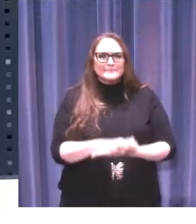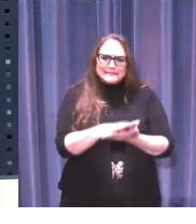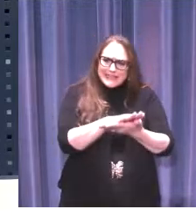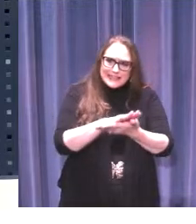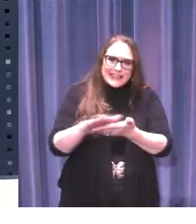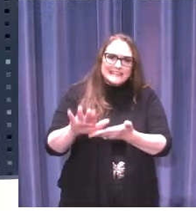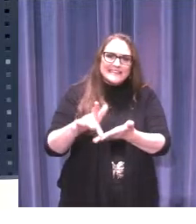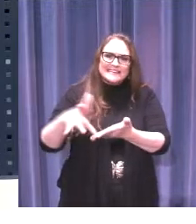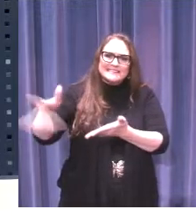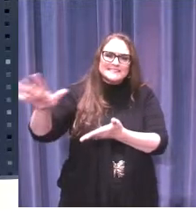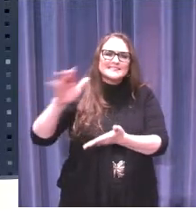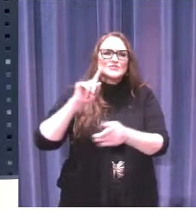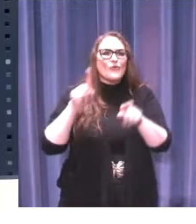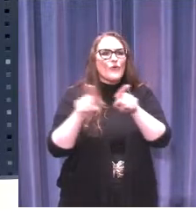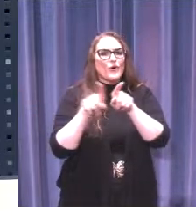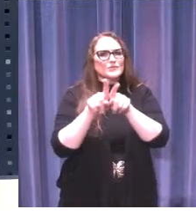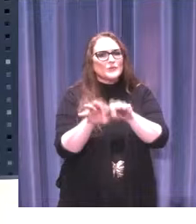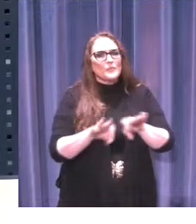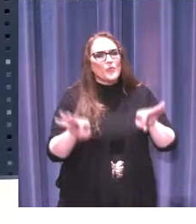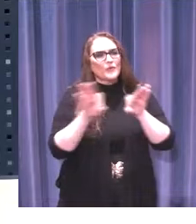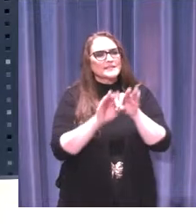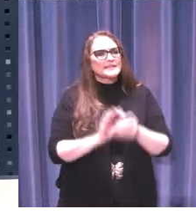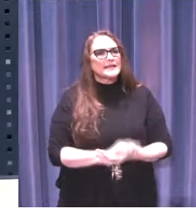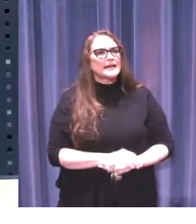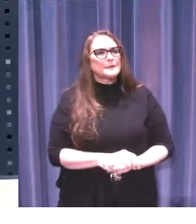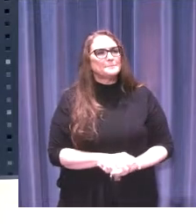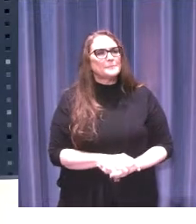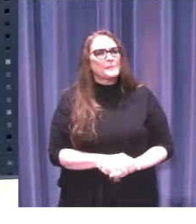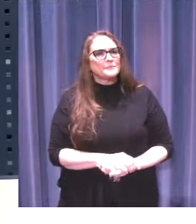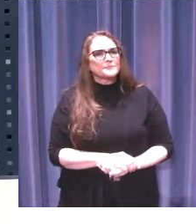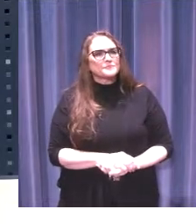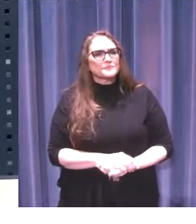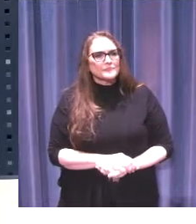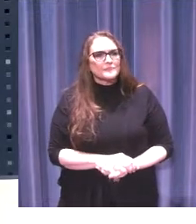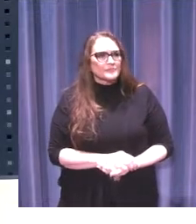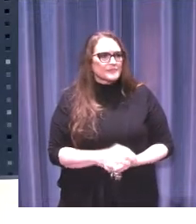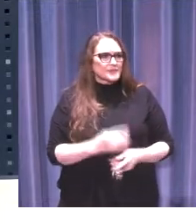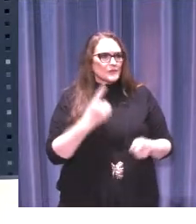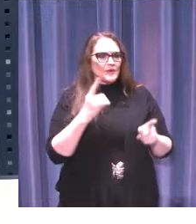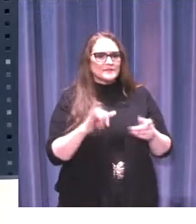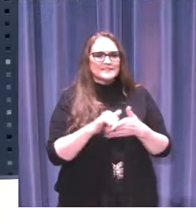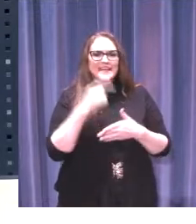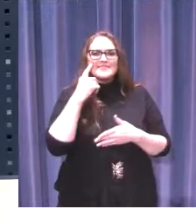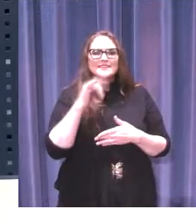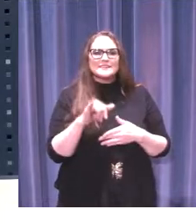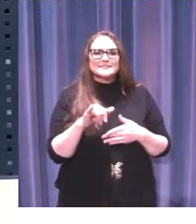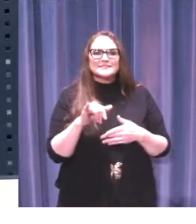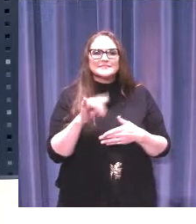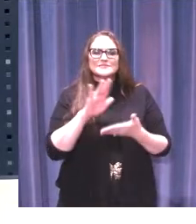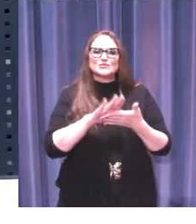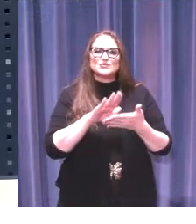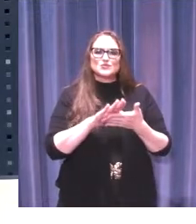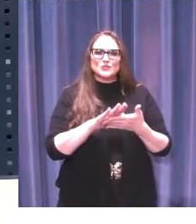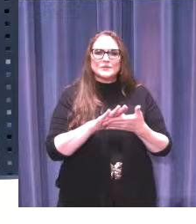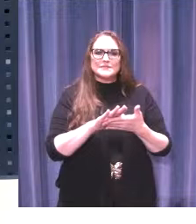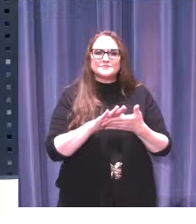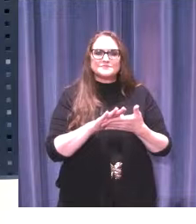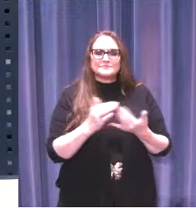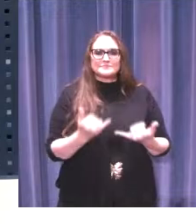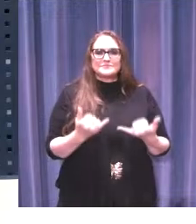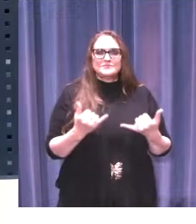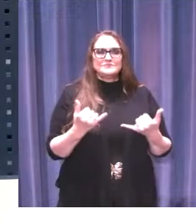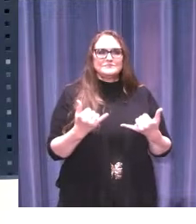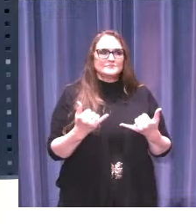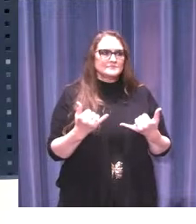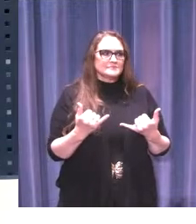Cleanliness is also important. None of those that I think that the school currently